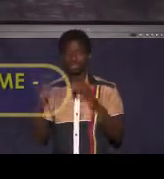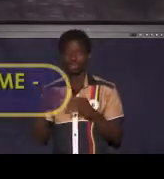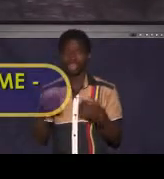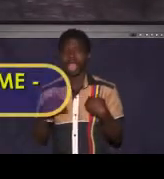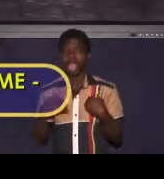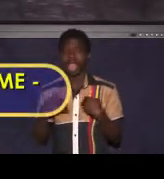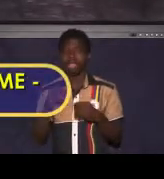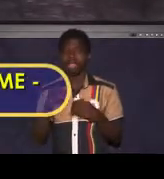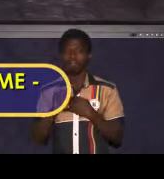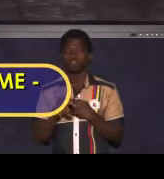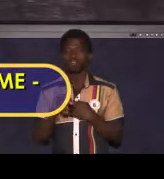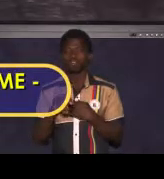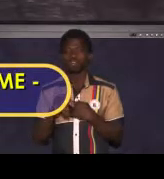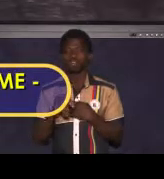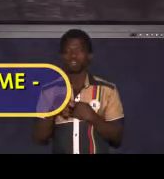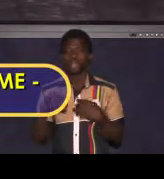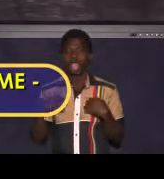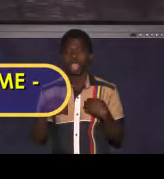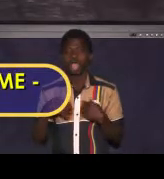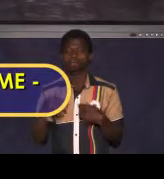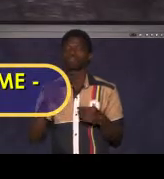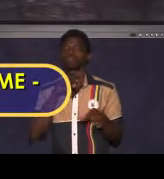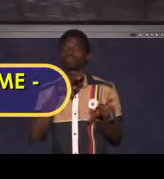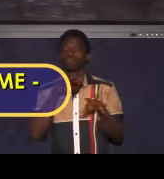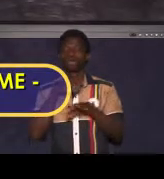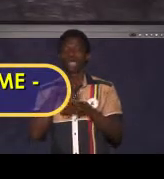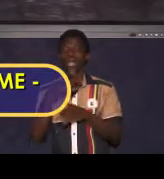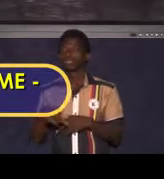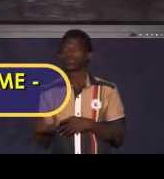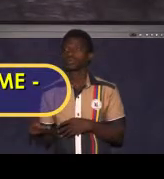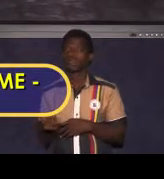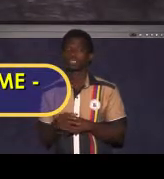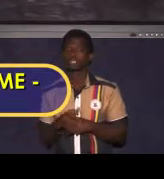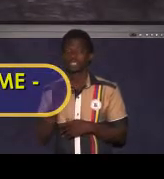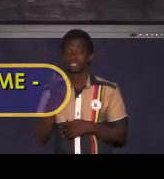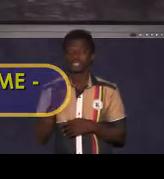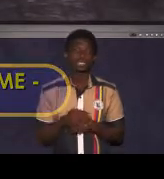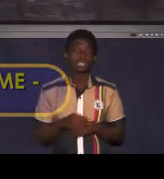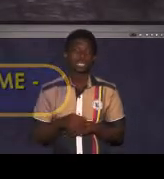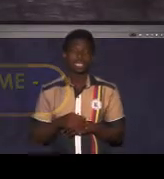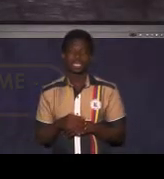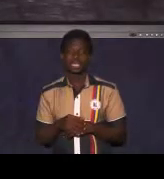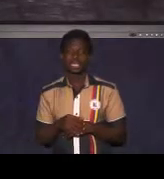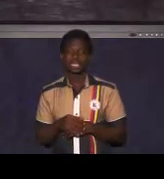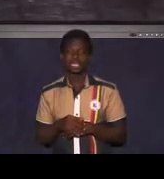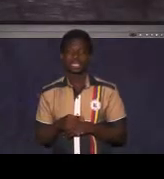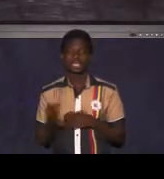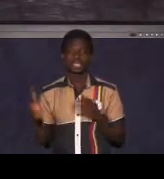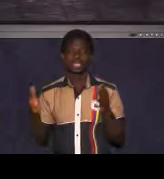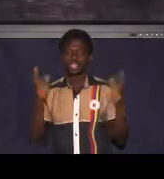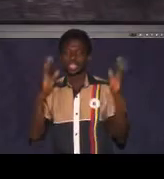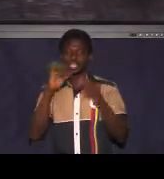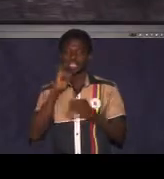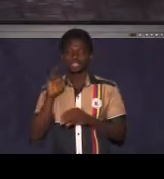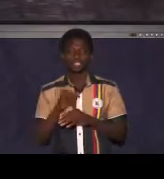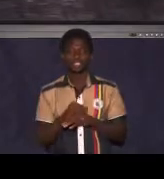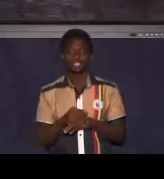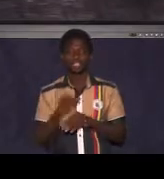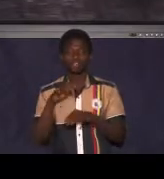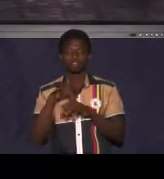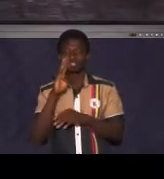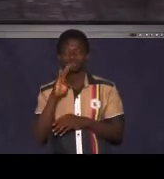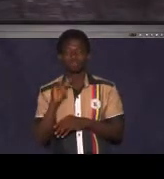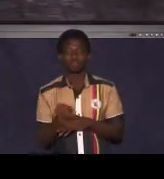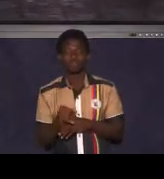the properties of air, air has weight, air is affected by temperature, and the air